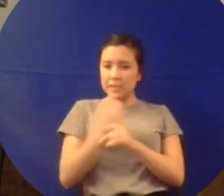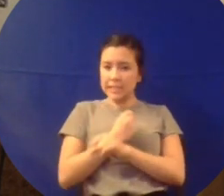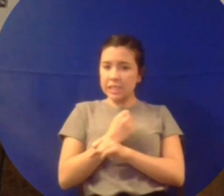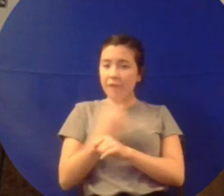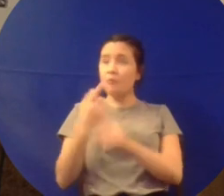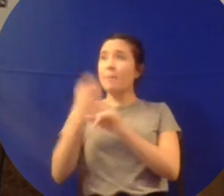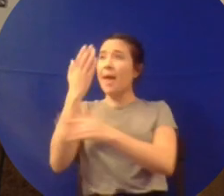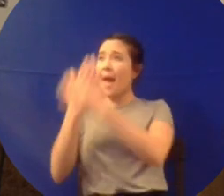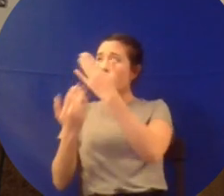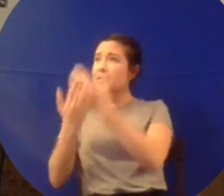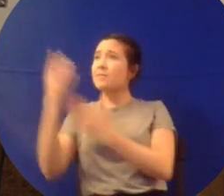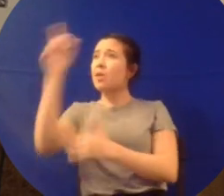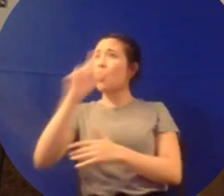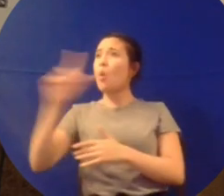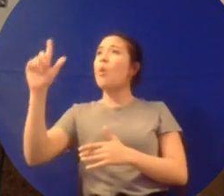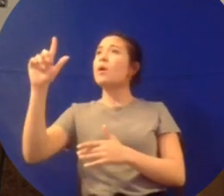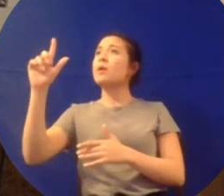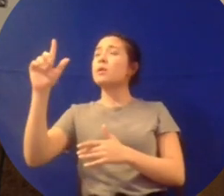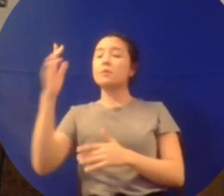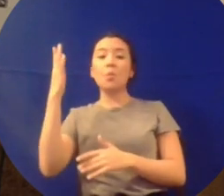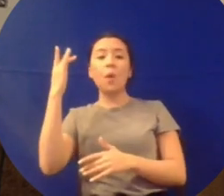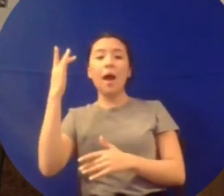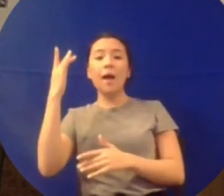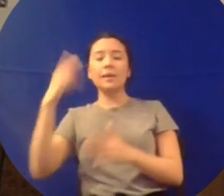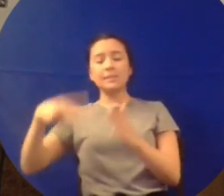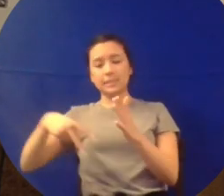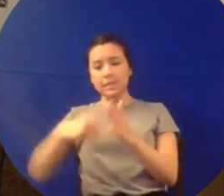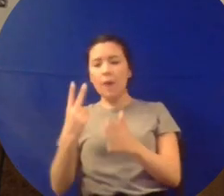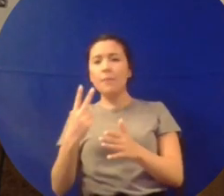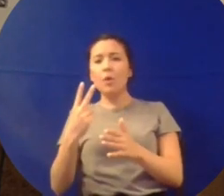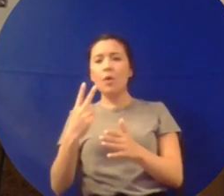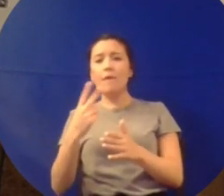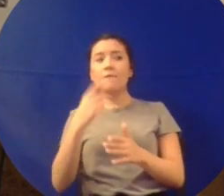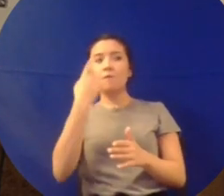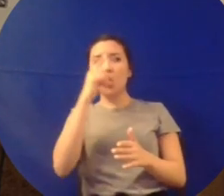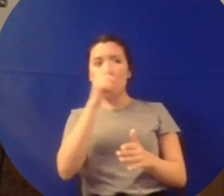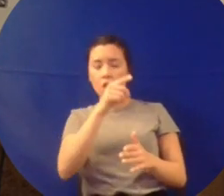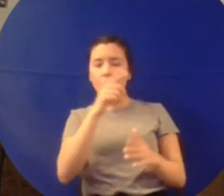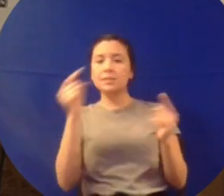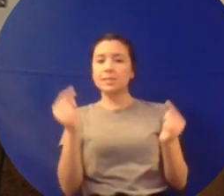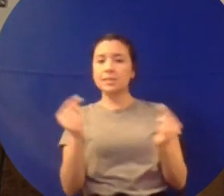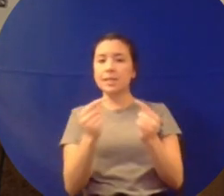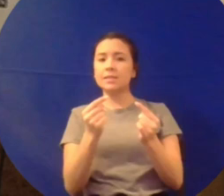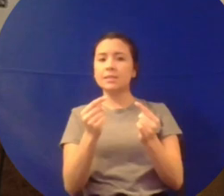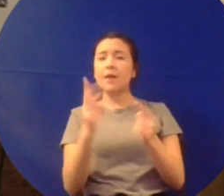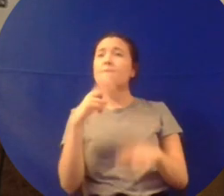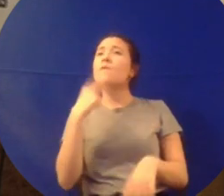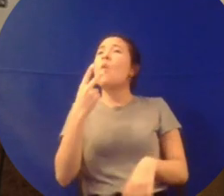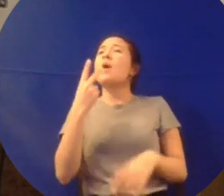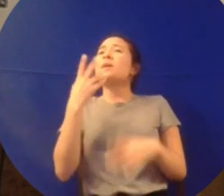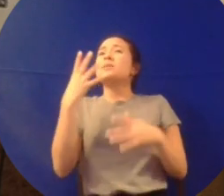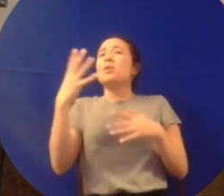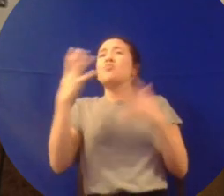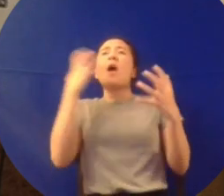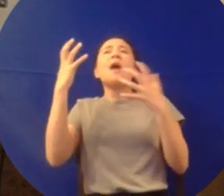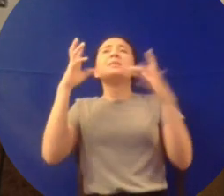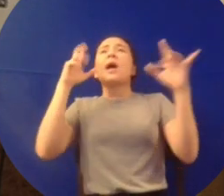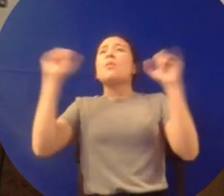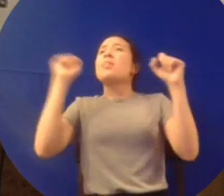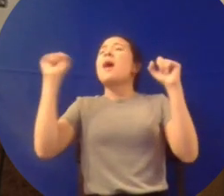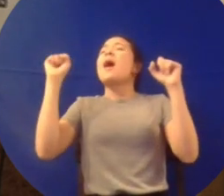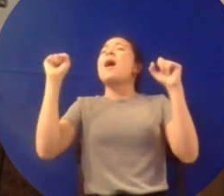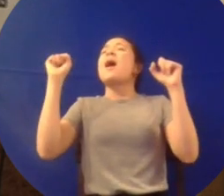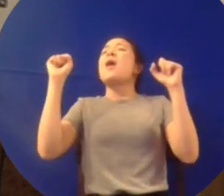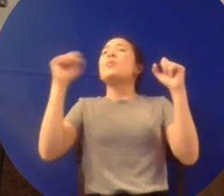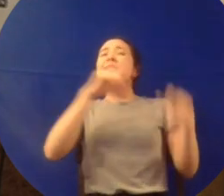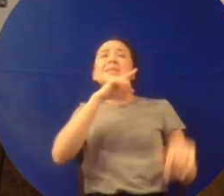Lord double for all her sins. A voice cries out, in the desert, prepare the